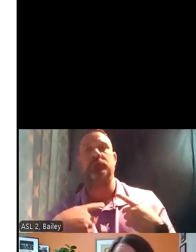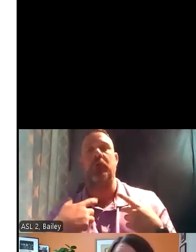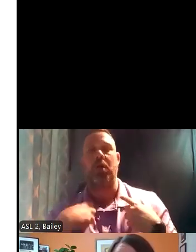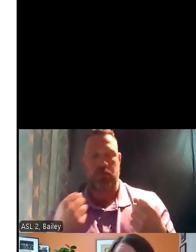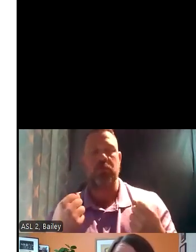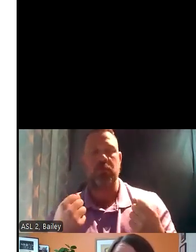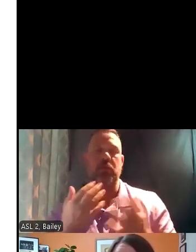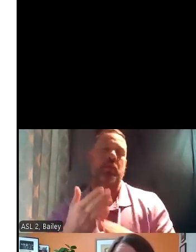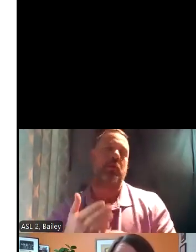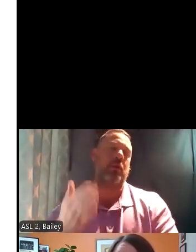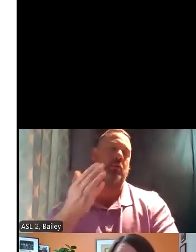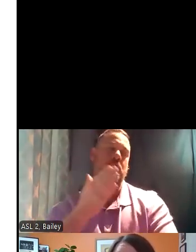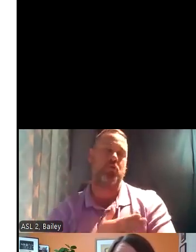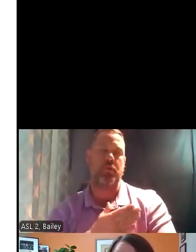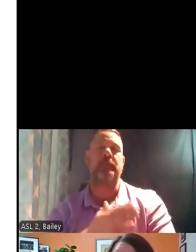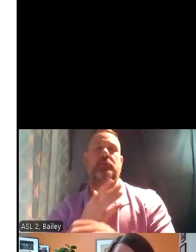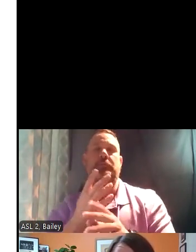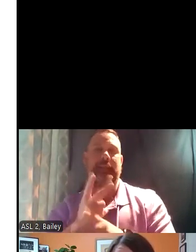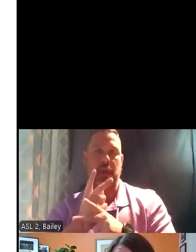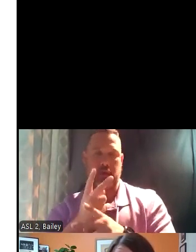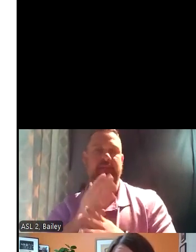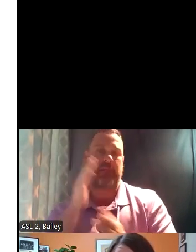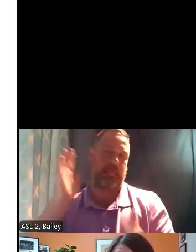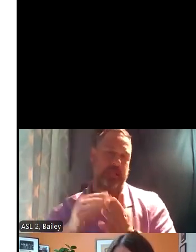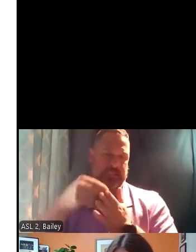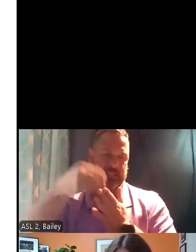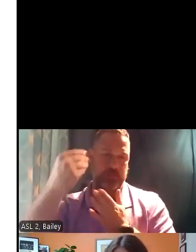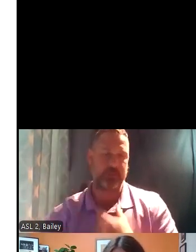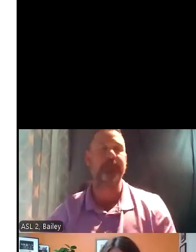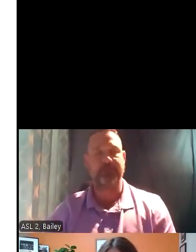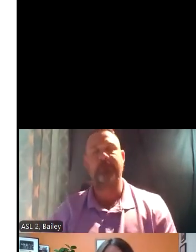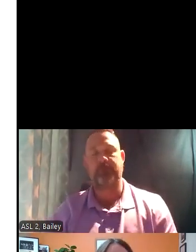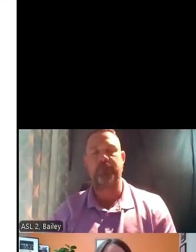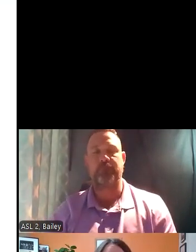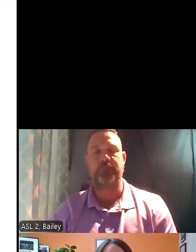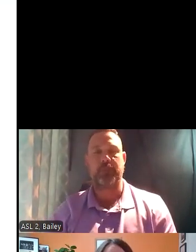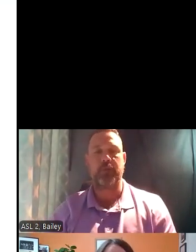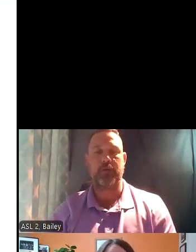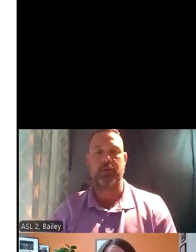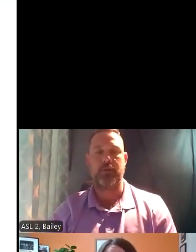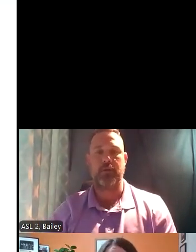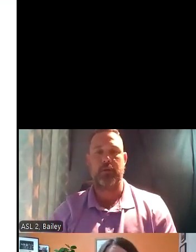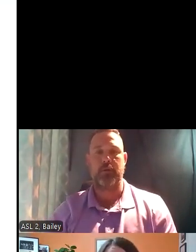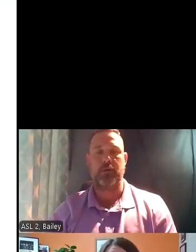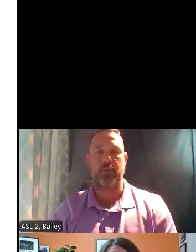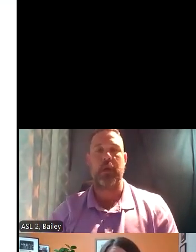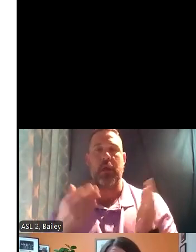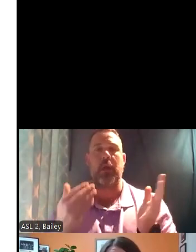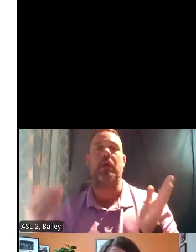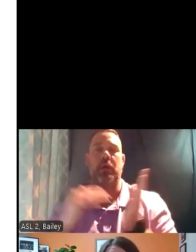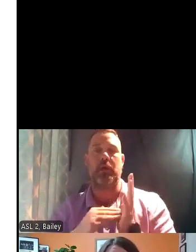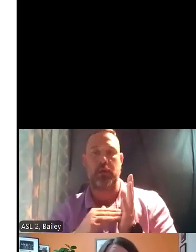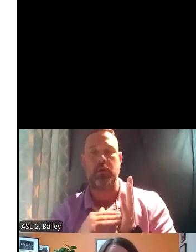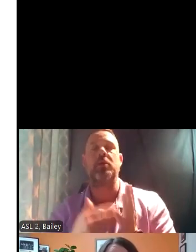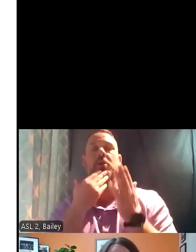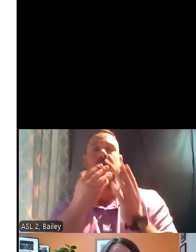well as improving, making caregiving less expensive. Next slide. Again, just some really good